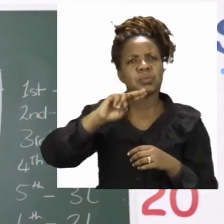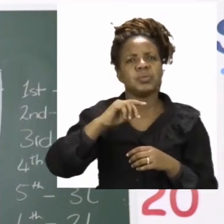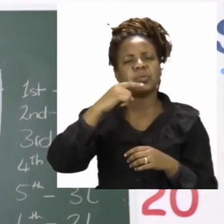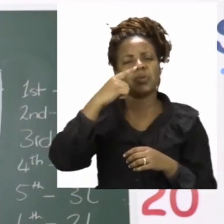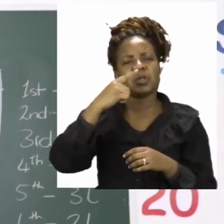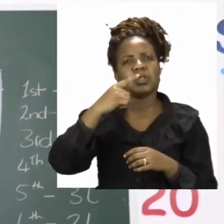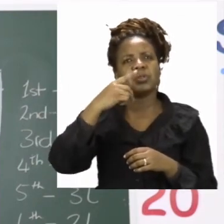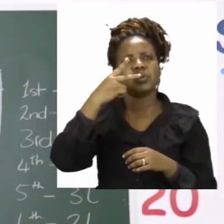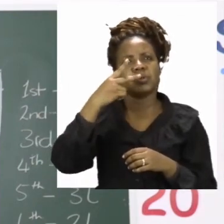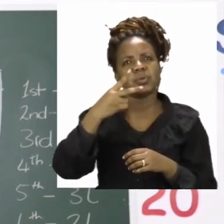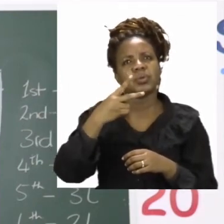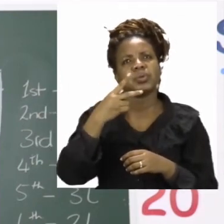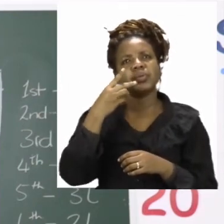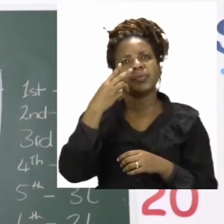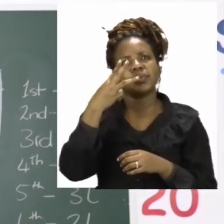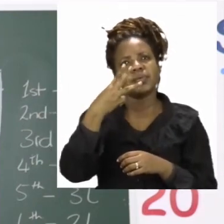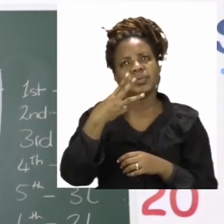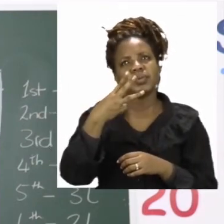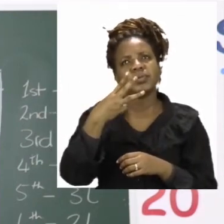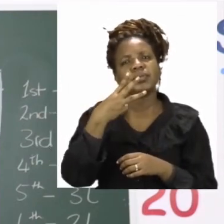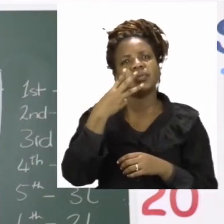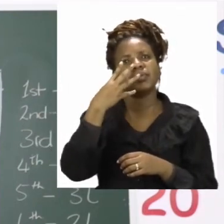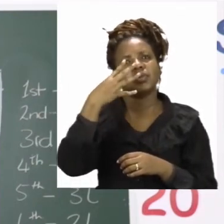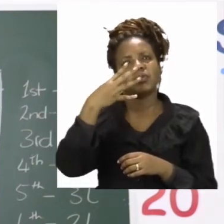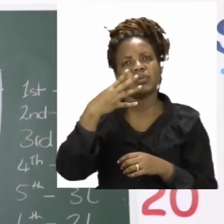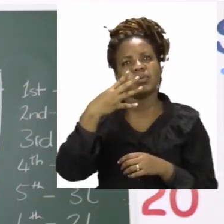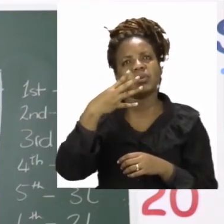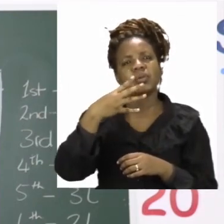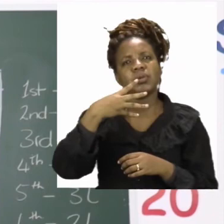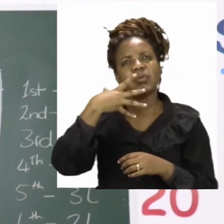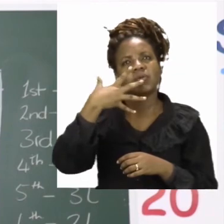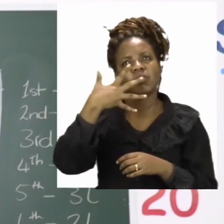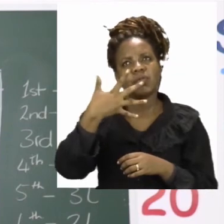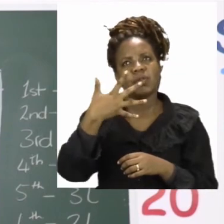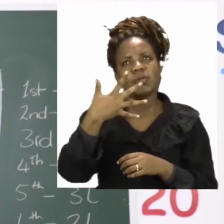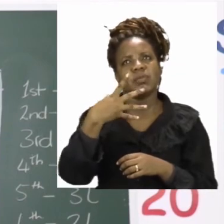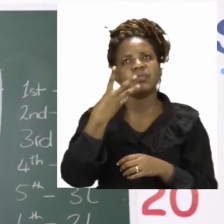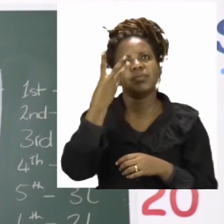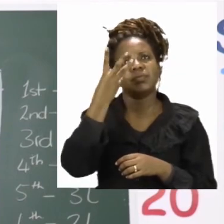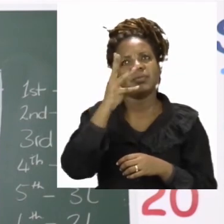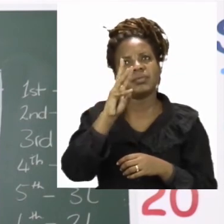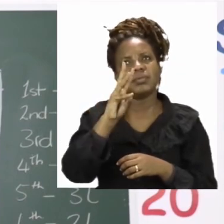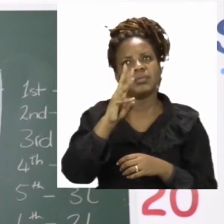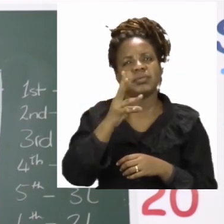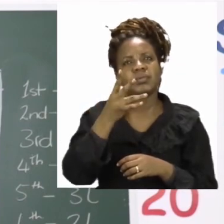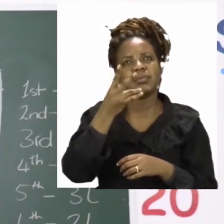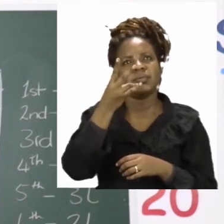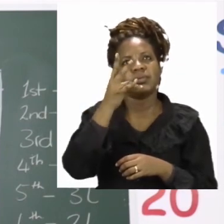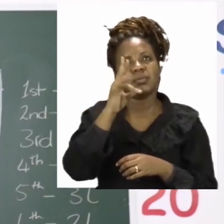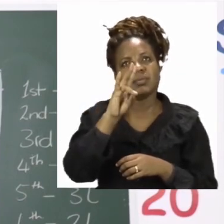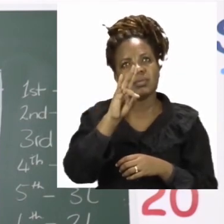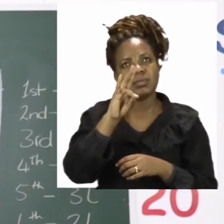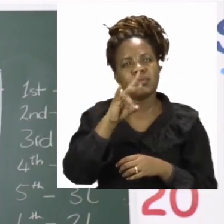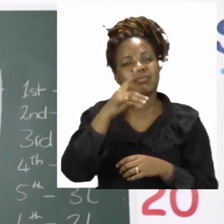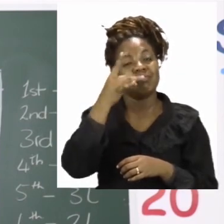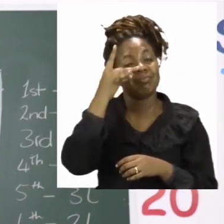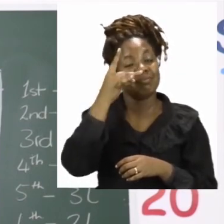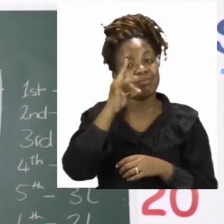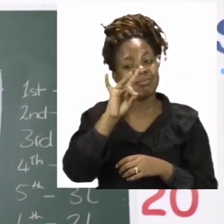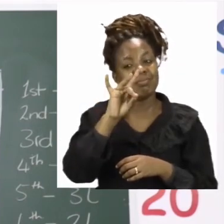1, 2, 3, 4, 5, 6,